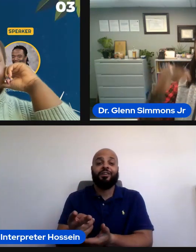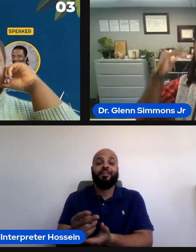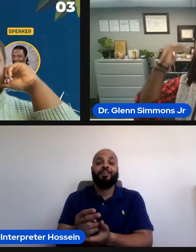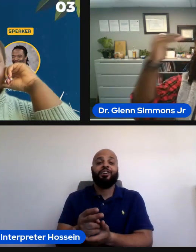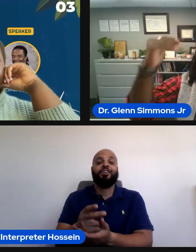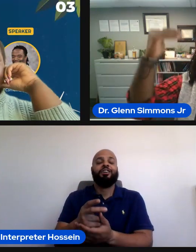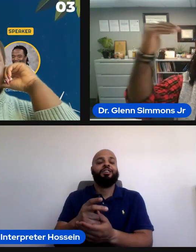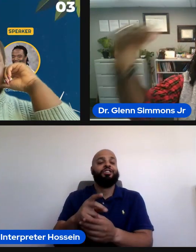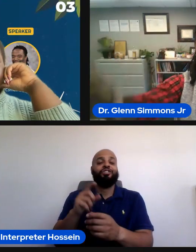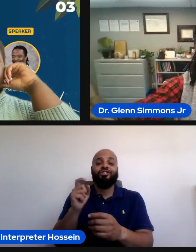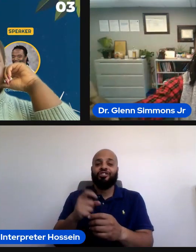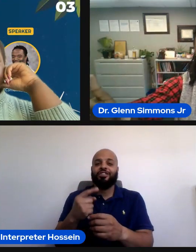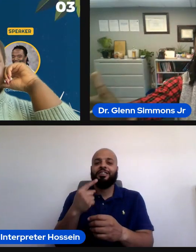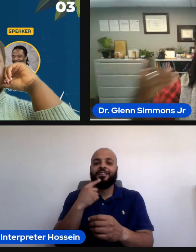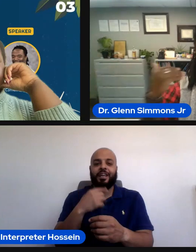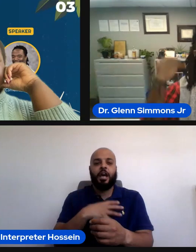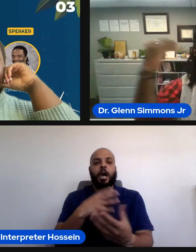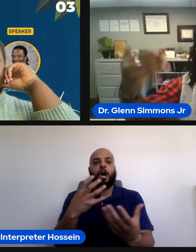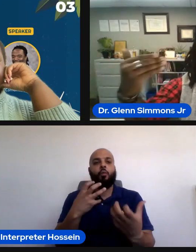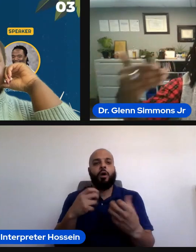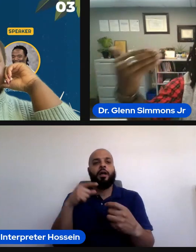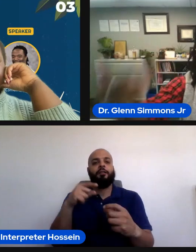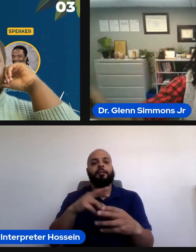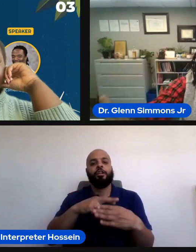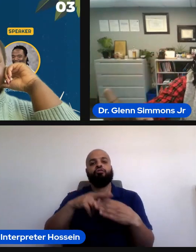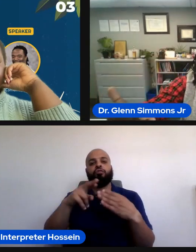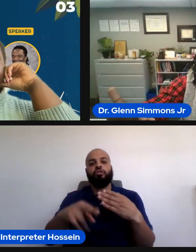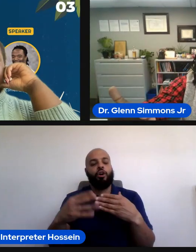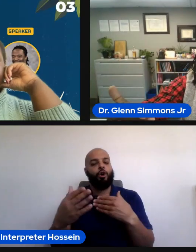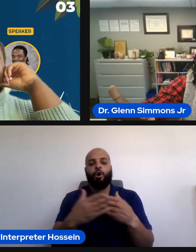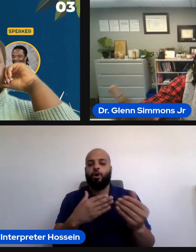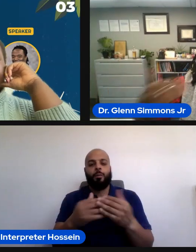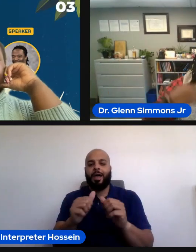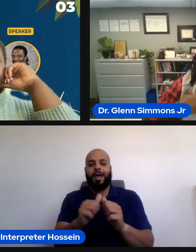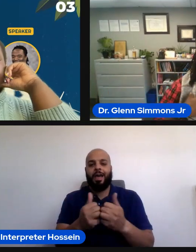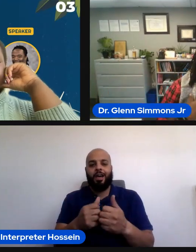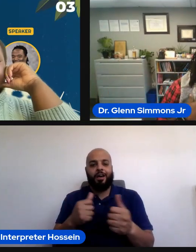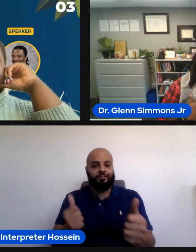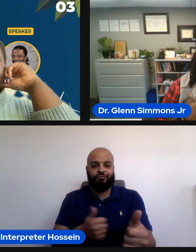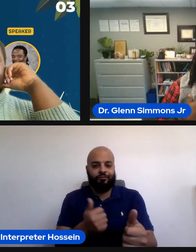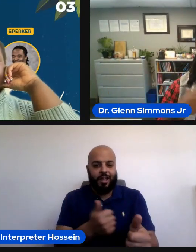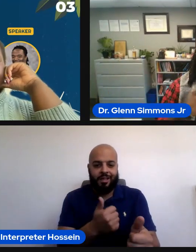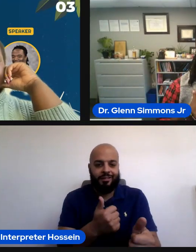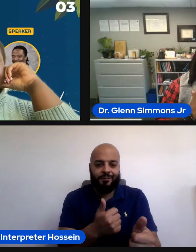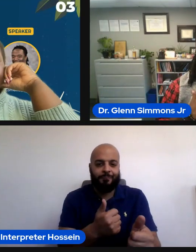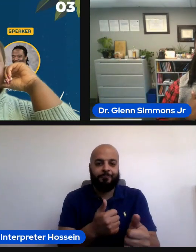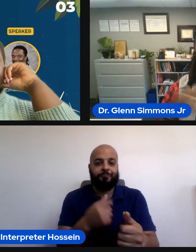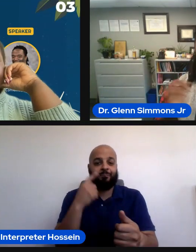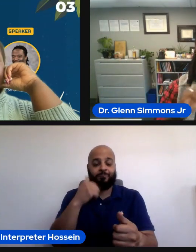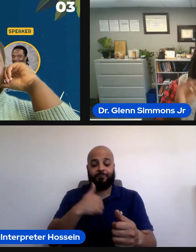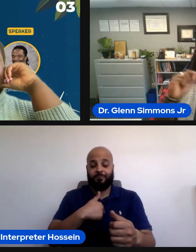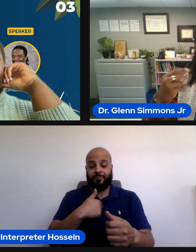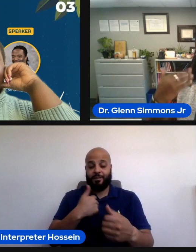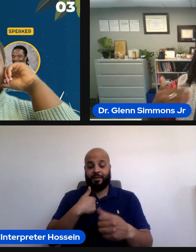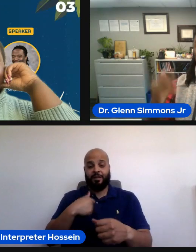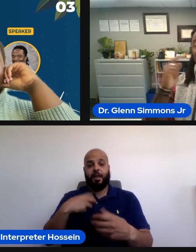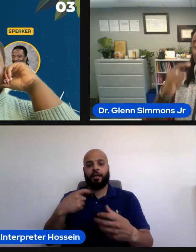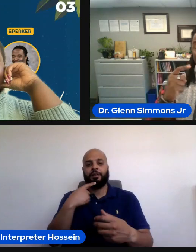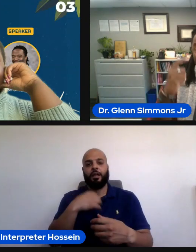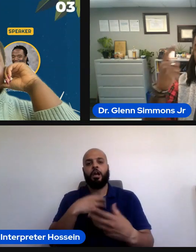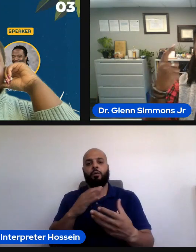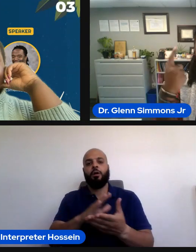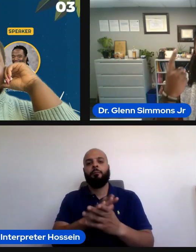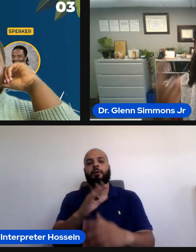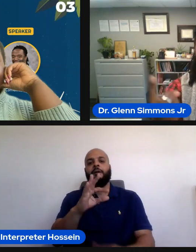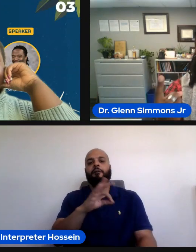I want this outcome, however it may come, right? So for myself, I said, I want to be faculty. And I told myself,